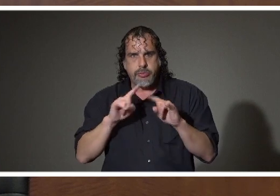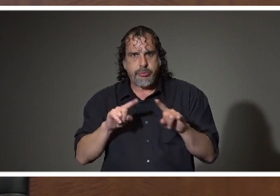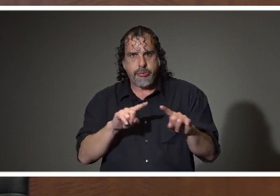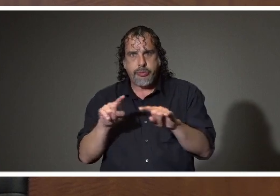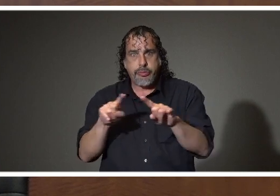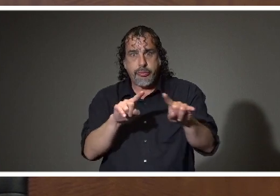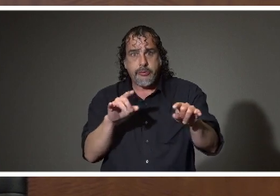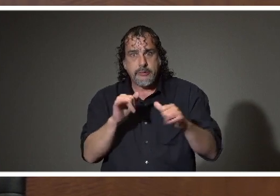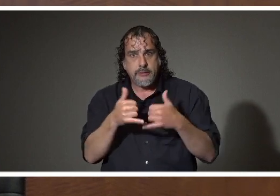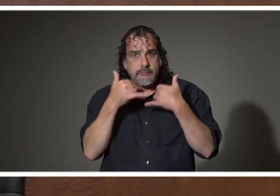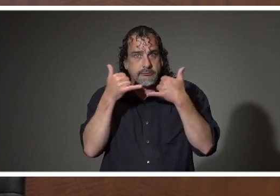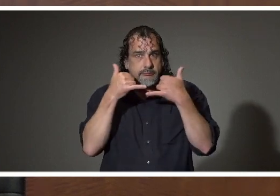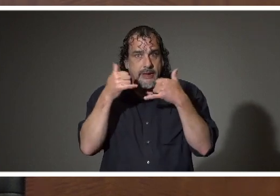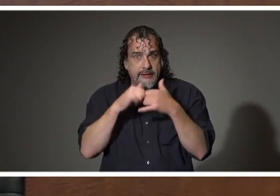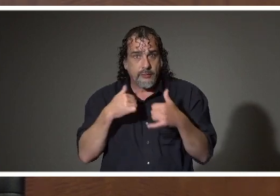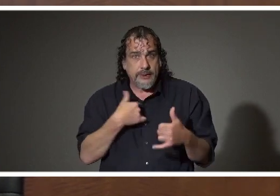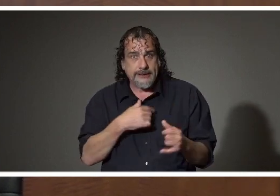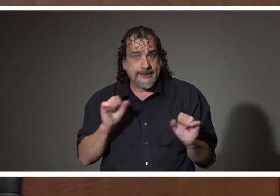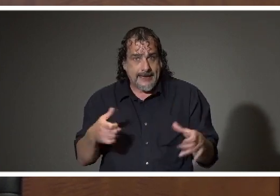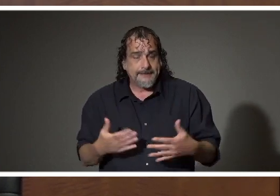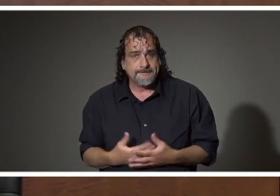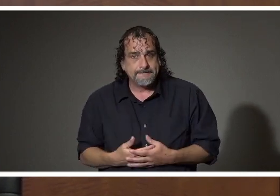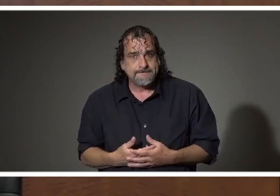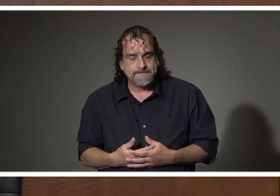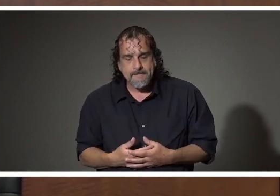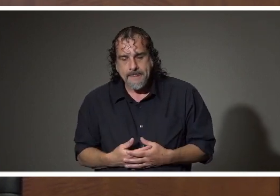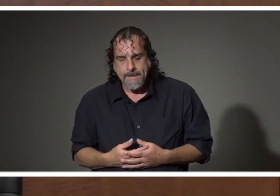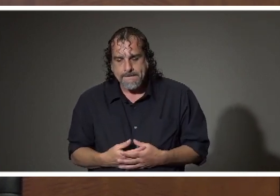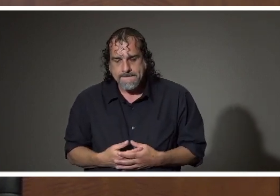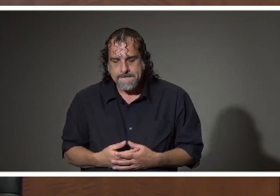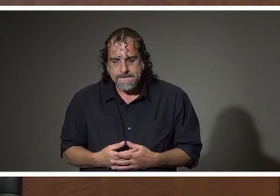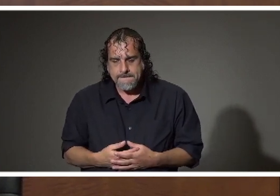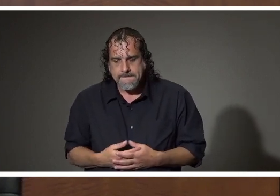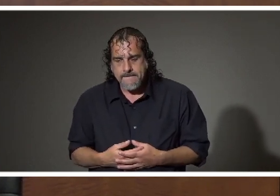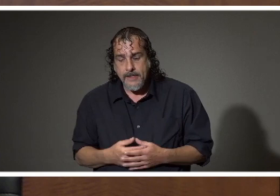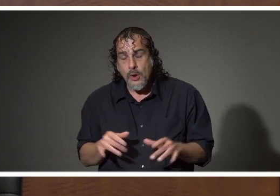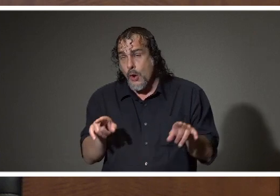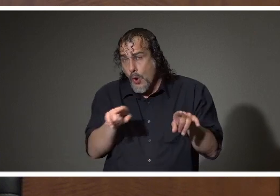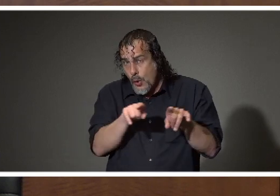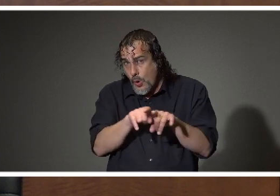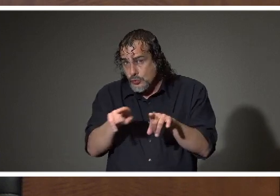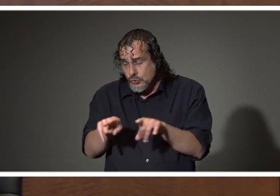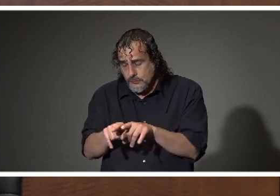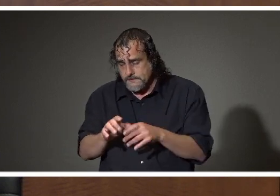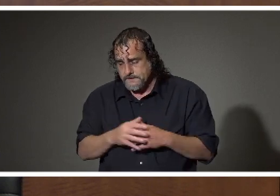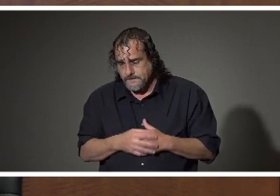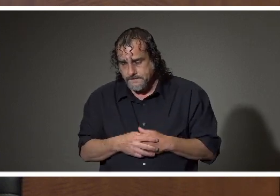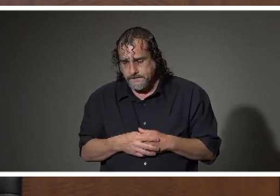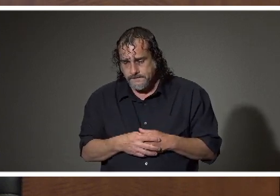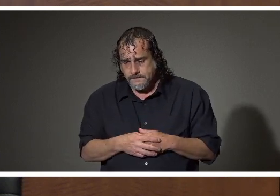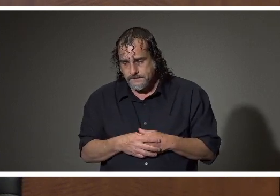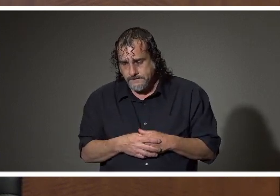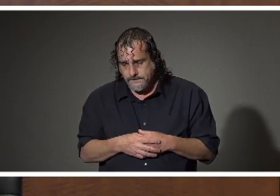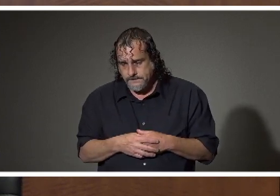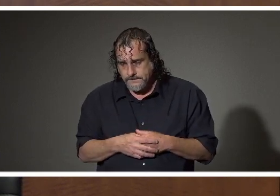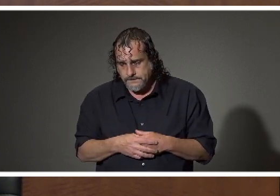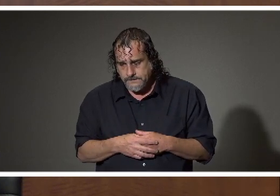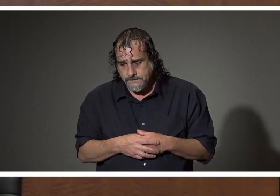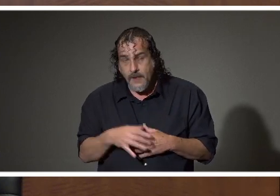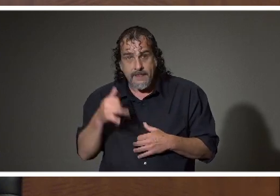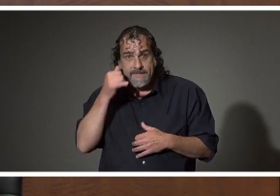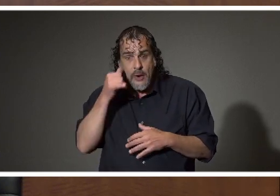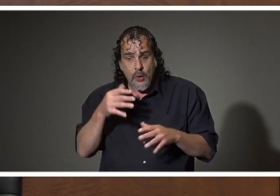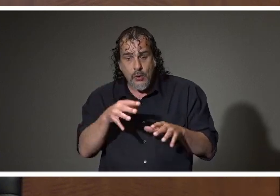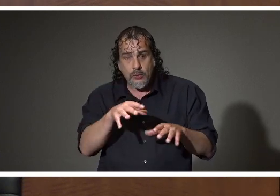calls and answer as many live calls as possible. In addition to the phone lines, we